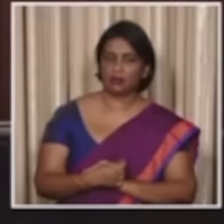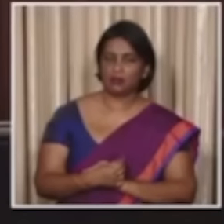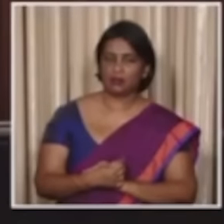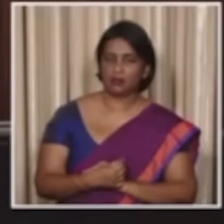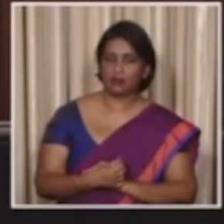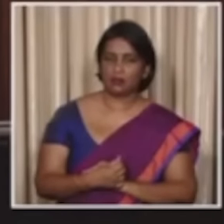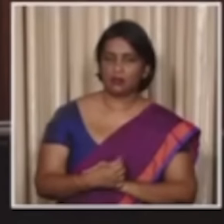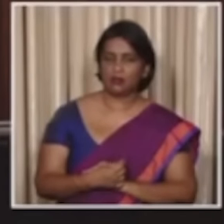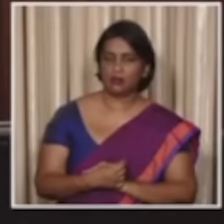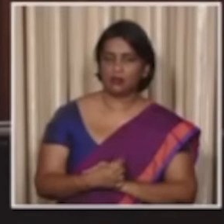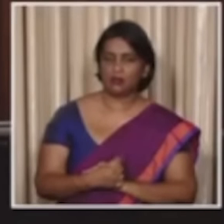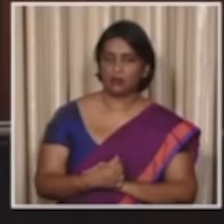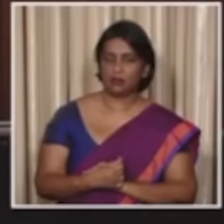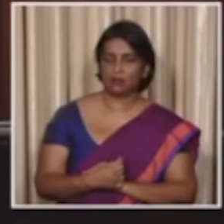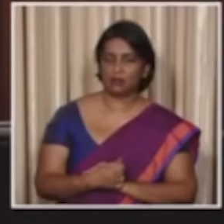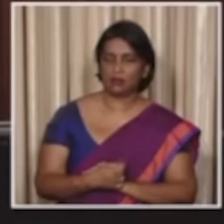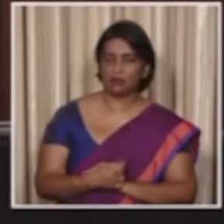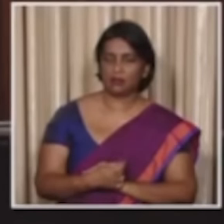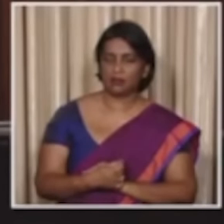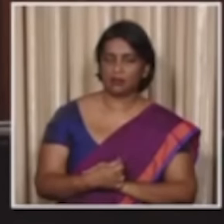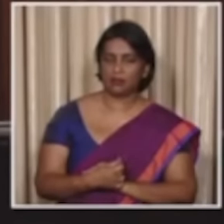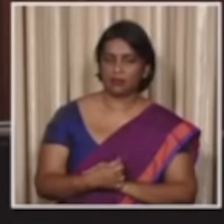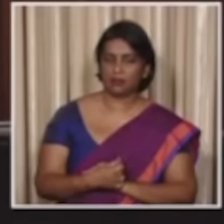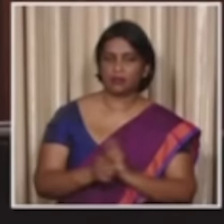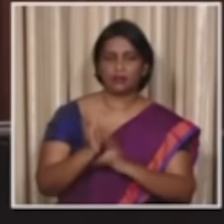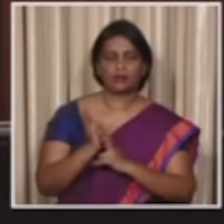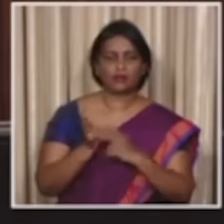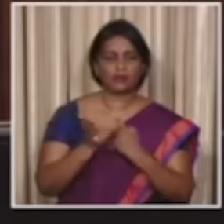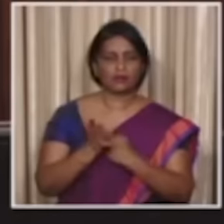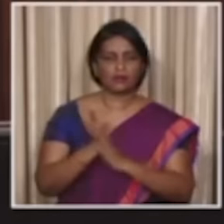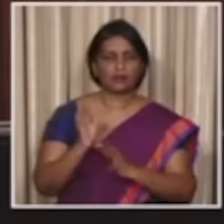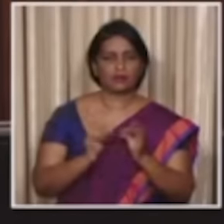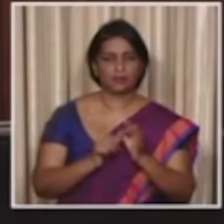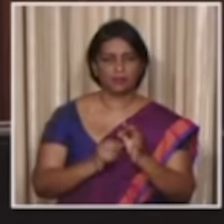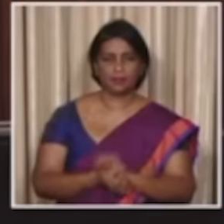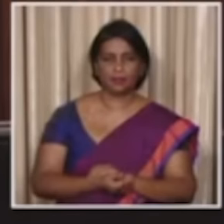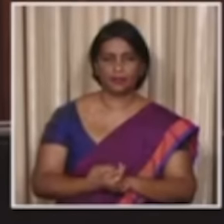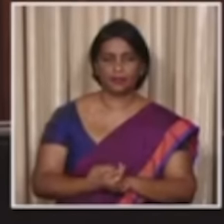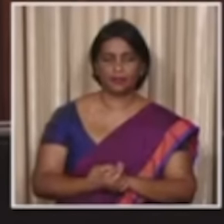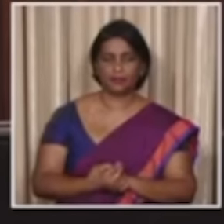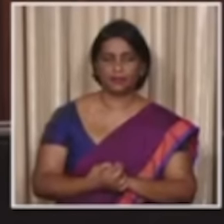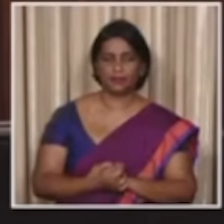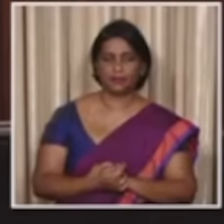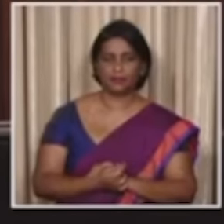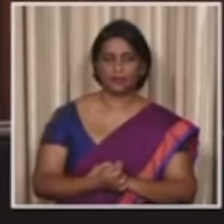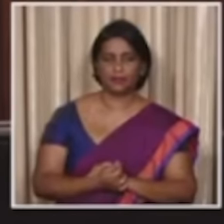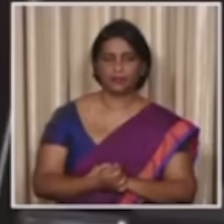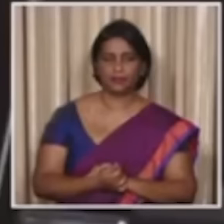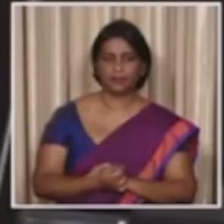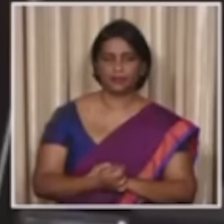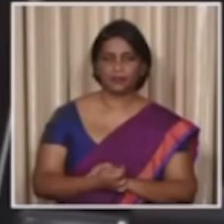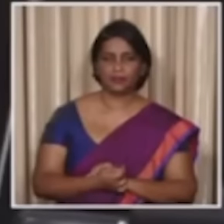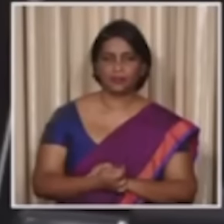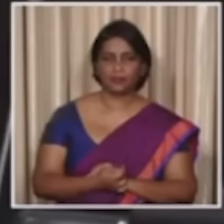Yes, Honorable Vijayadasa Rajapaksa. Honorable Chairperson, that I don't want to get involved in